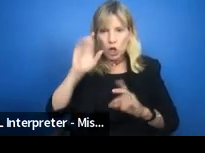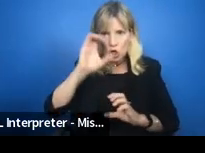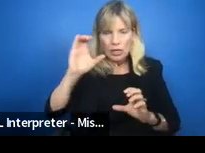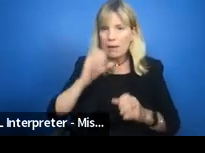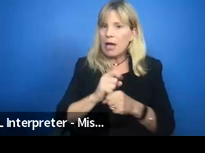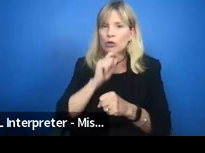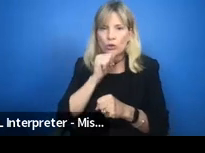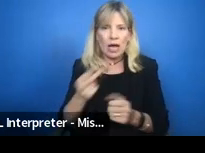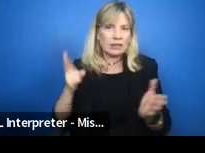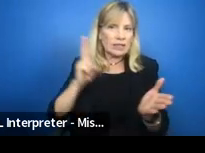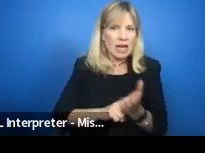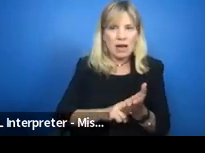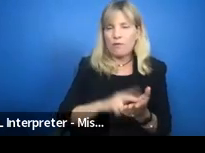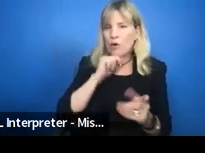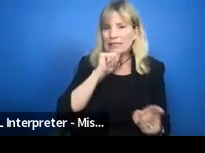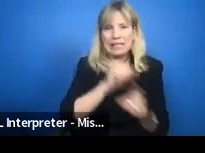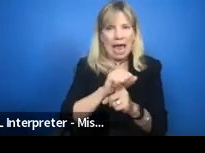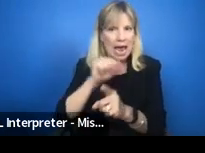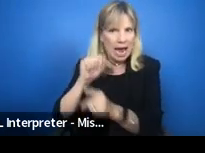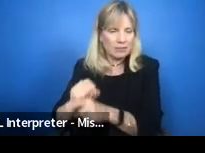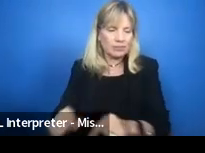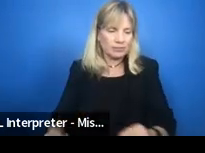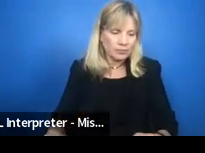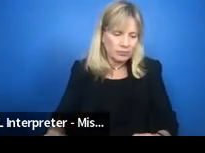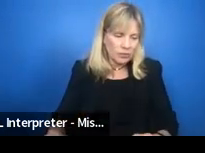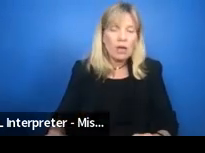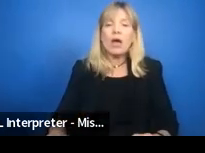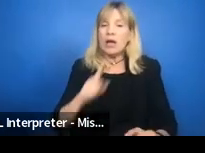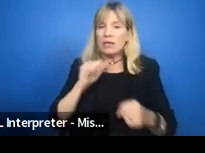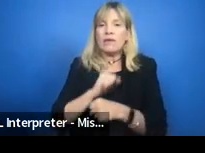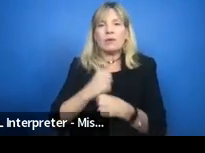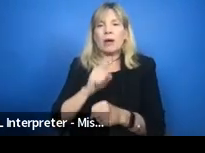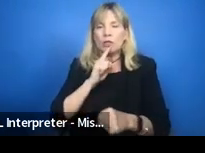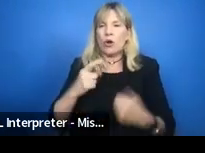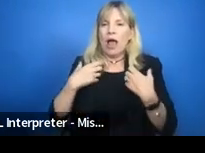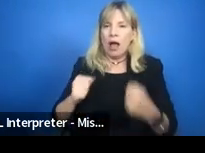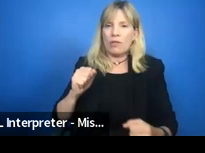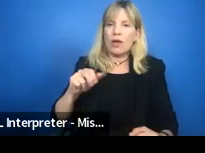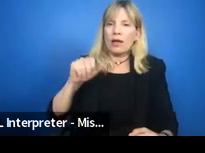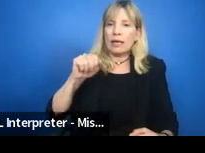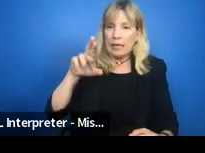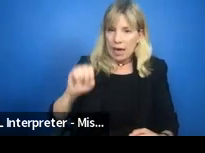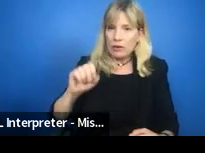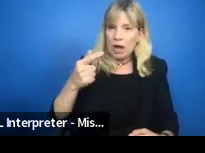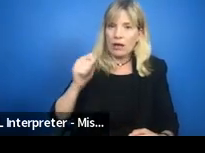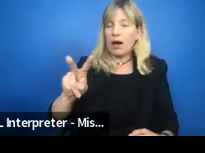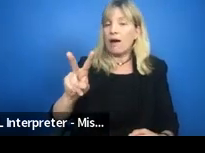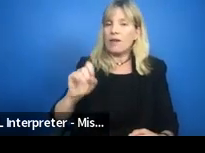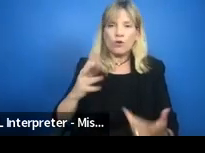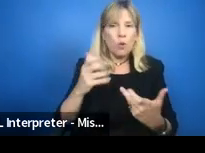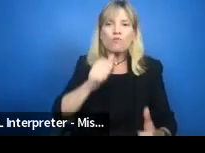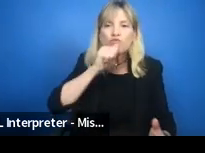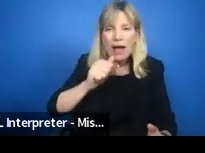up for something thin or scammy. So definitely make healthcare.gov your first stop if you're looking for a